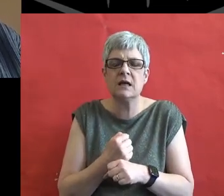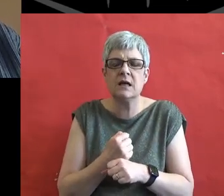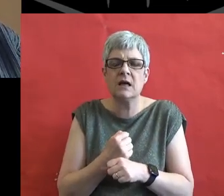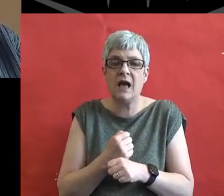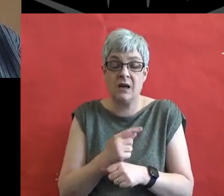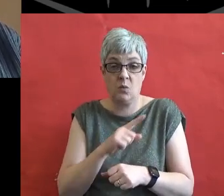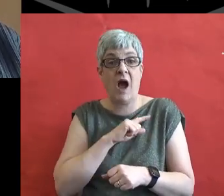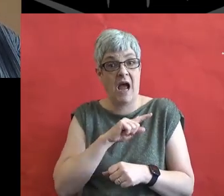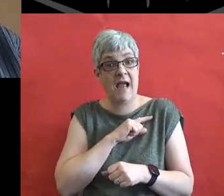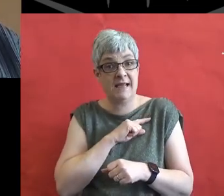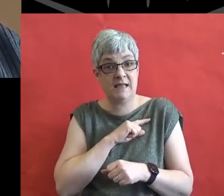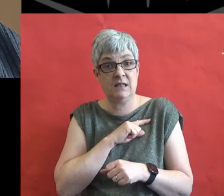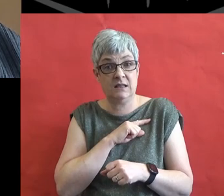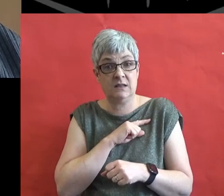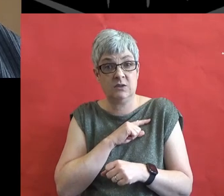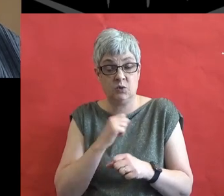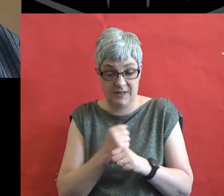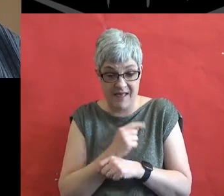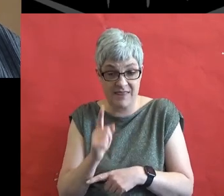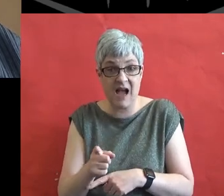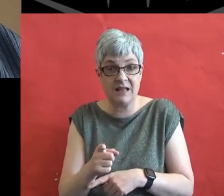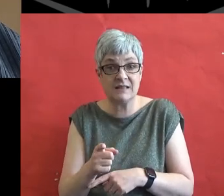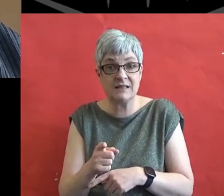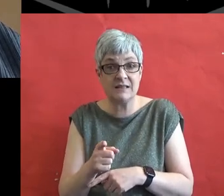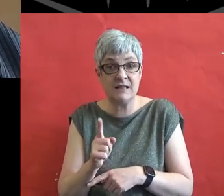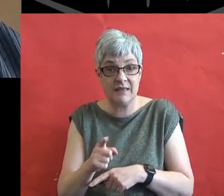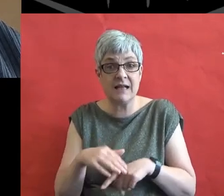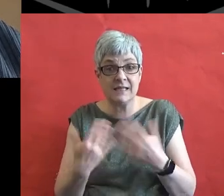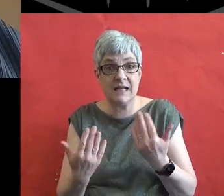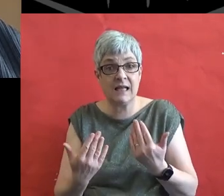into why you did what you did on that day.